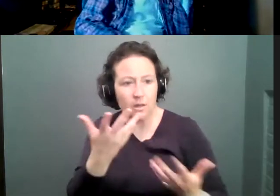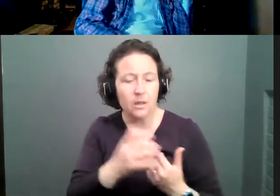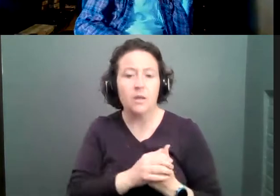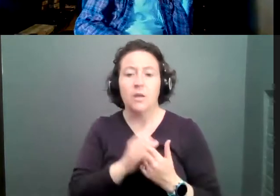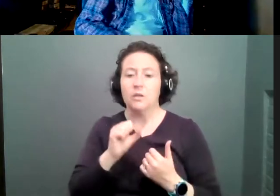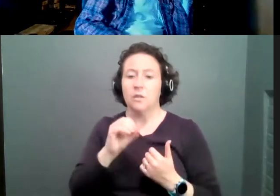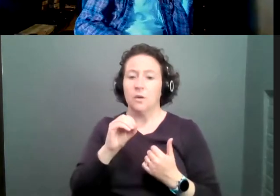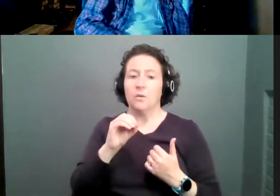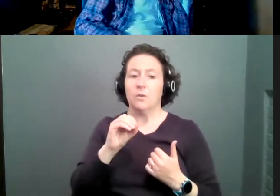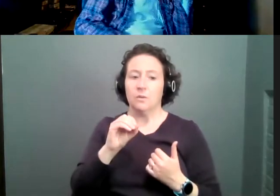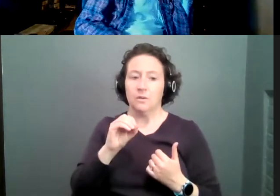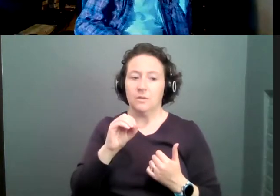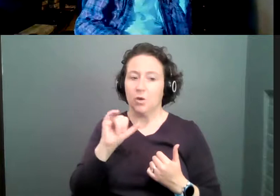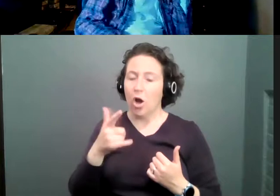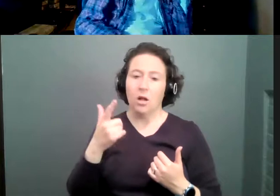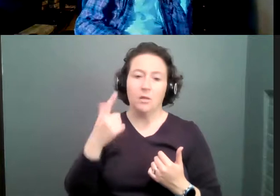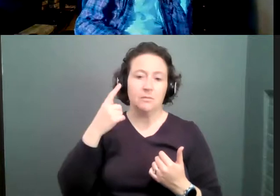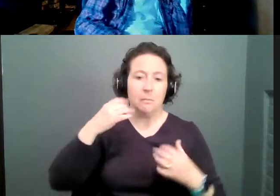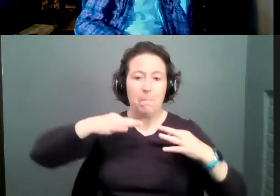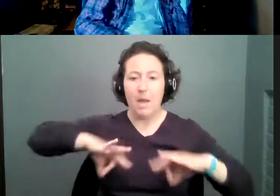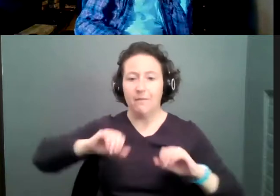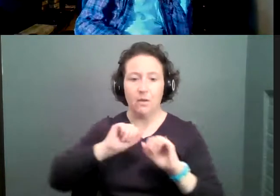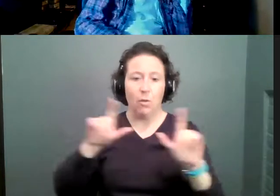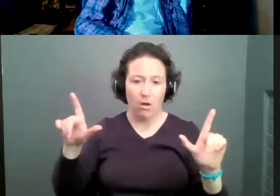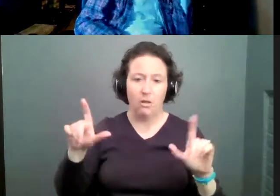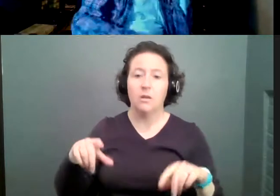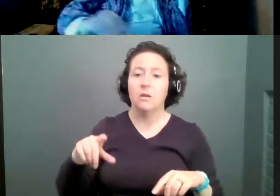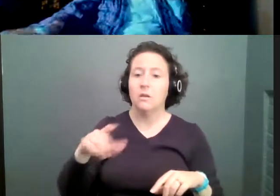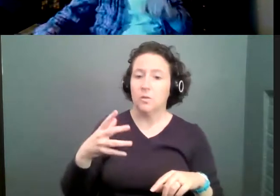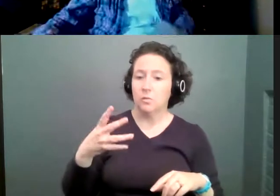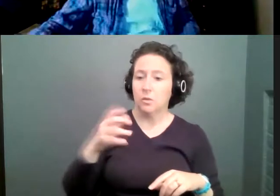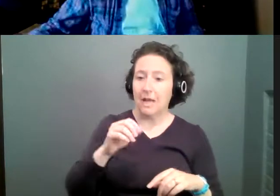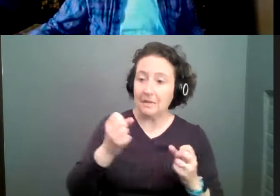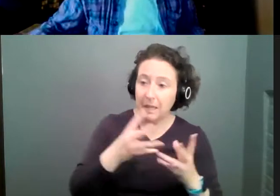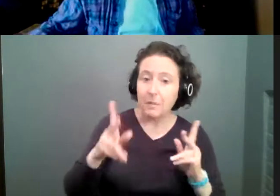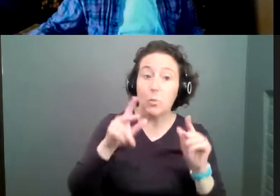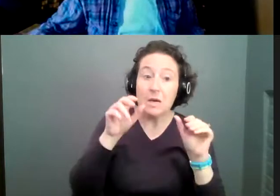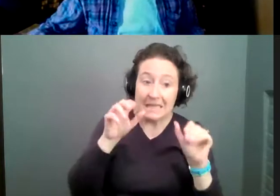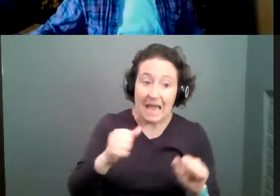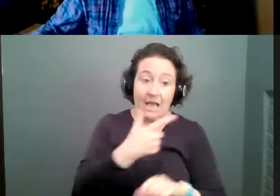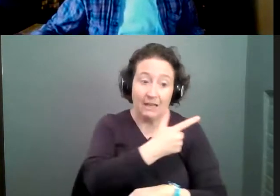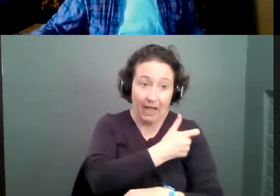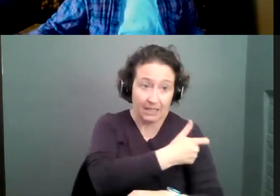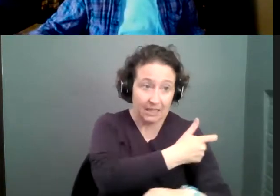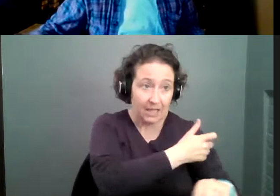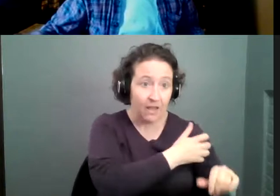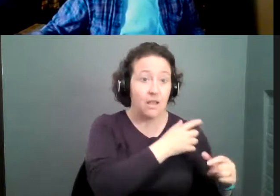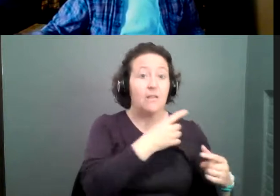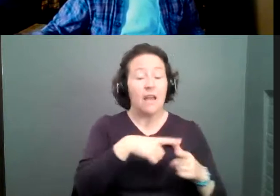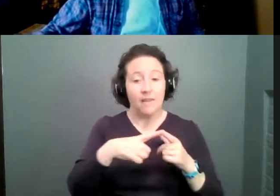all a win-win situation to get as much as possible population vaccinated, and then we can achieve